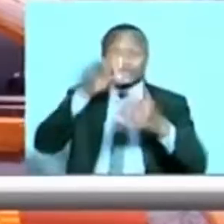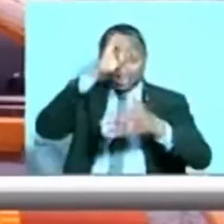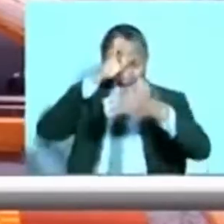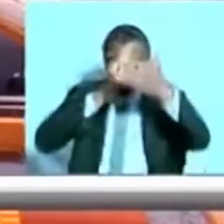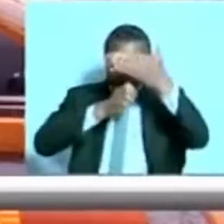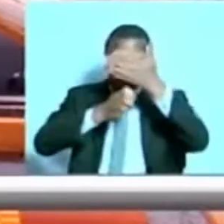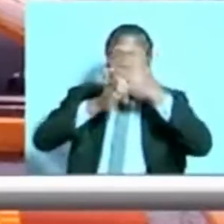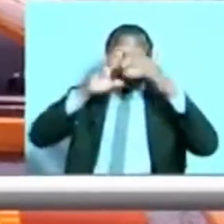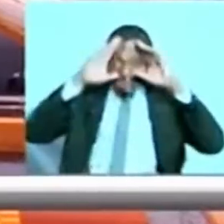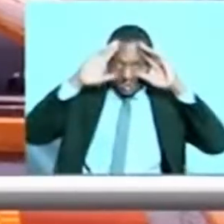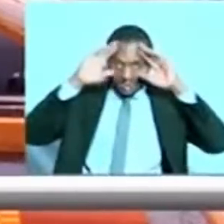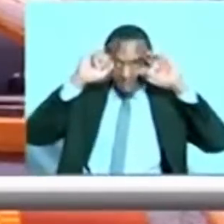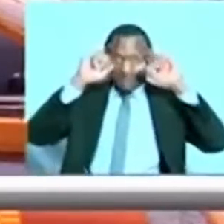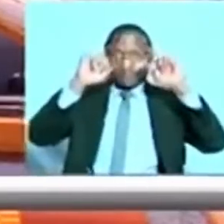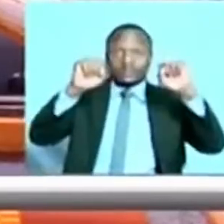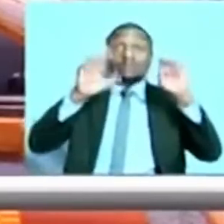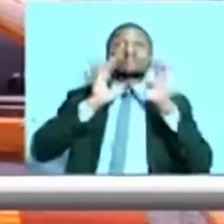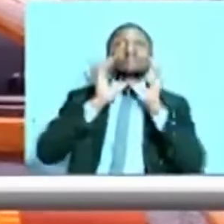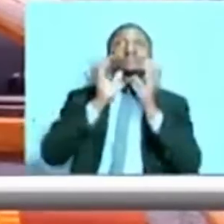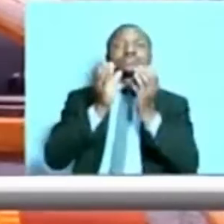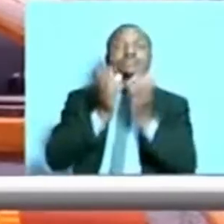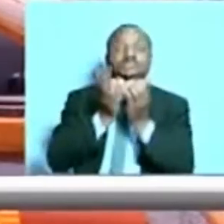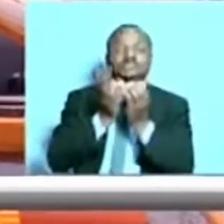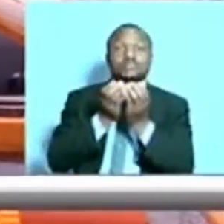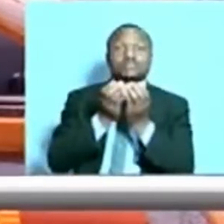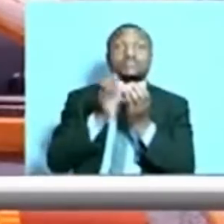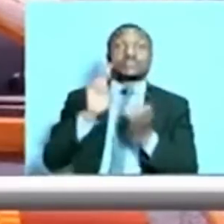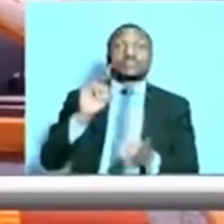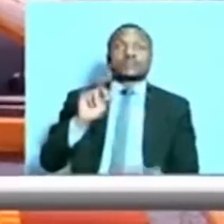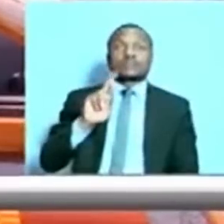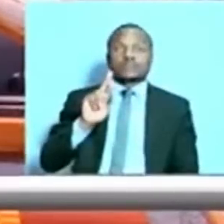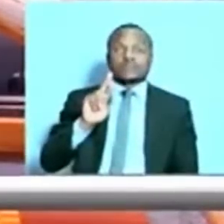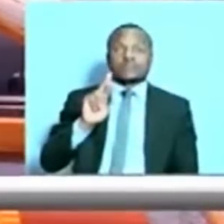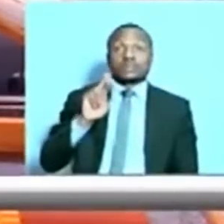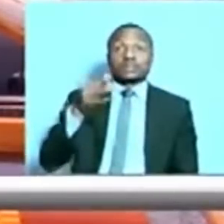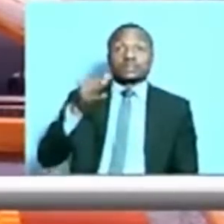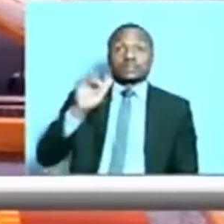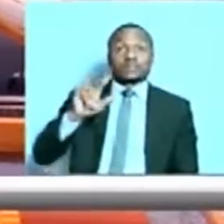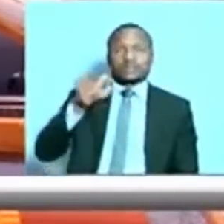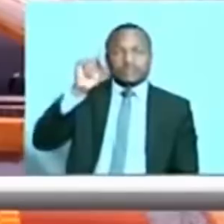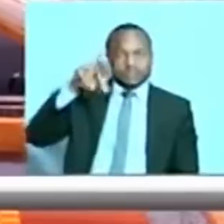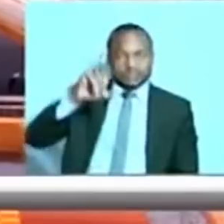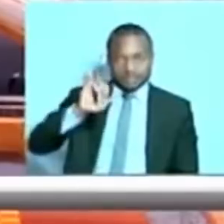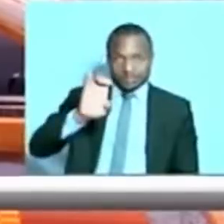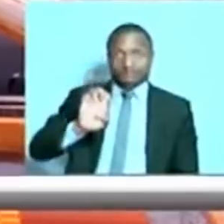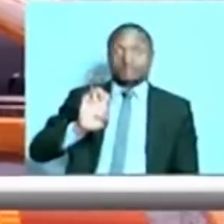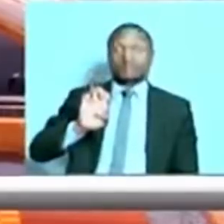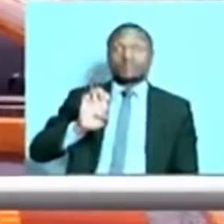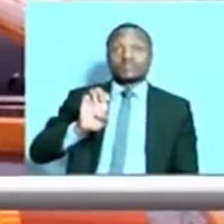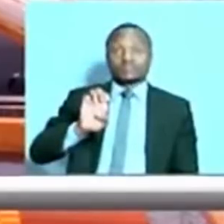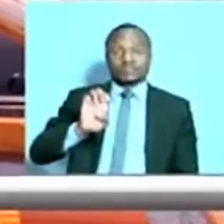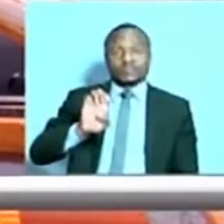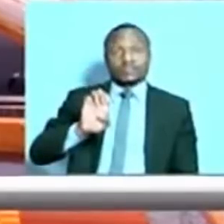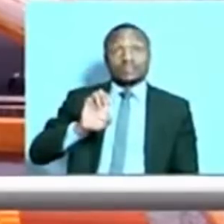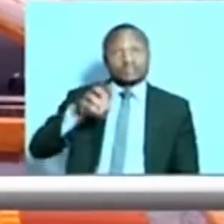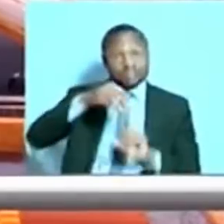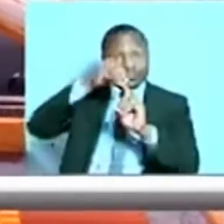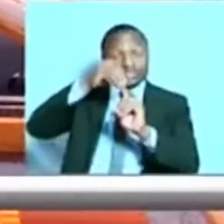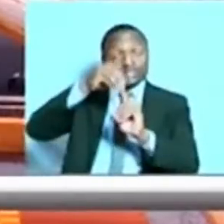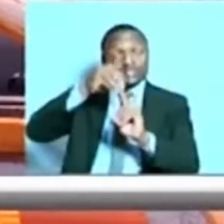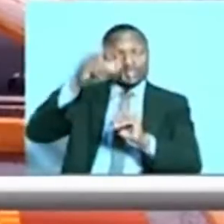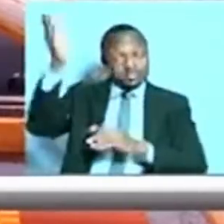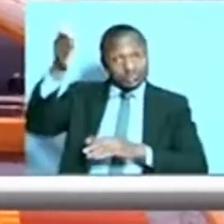Jacinto Nyusi, President of the Republic of Mozambique, on his special address to the House. Any